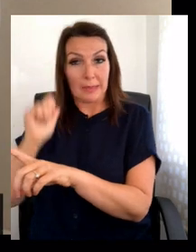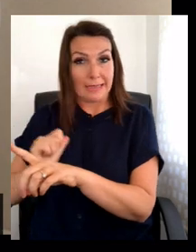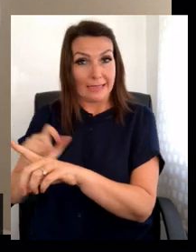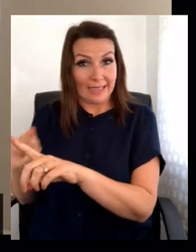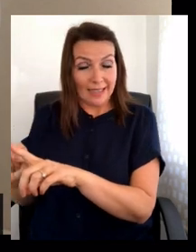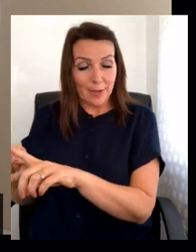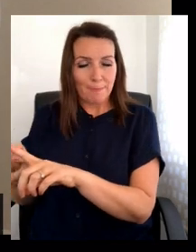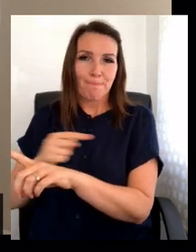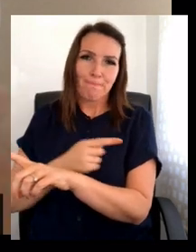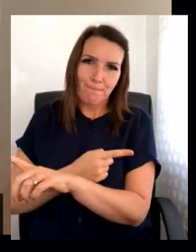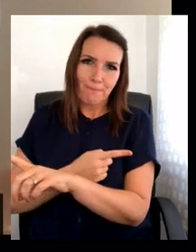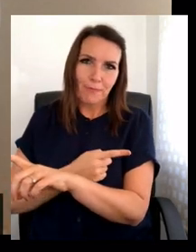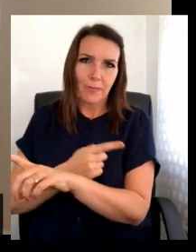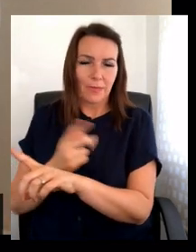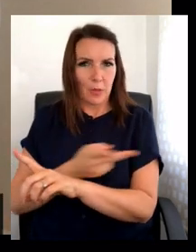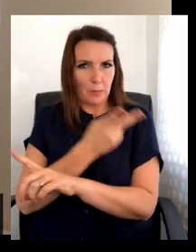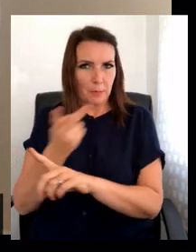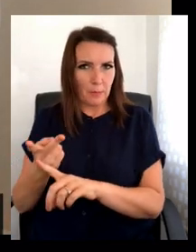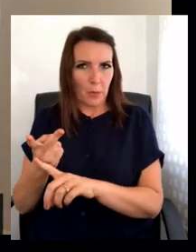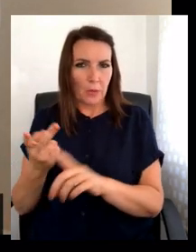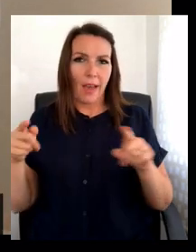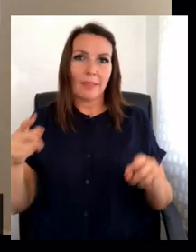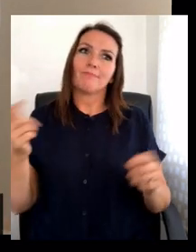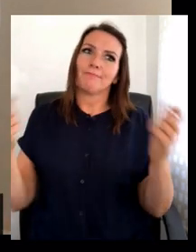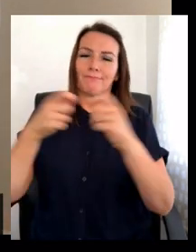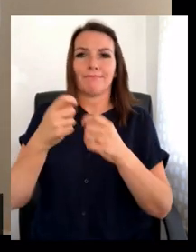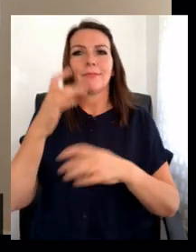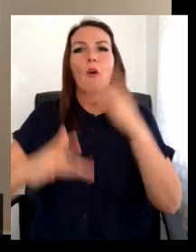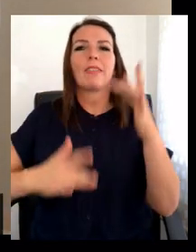And so then both things became virtual. And then